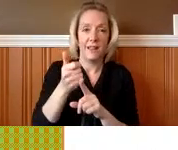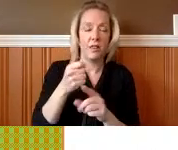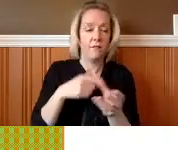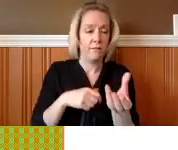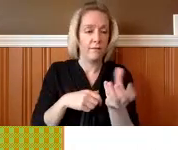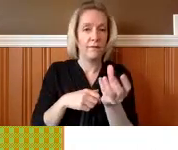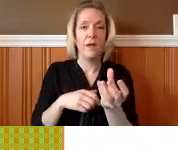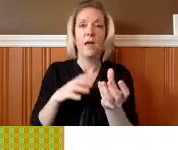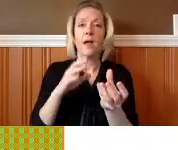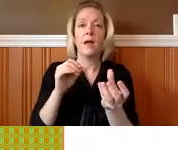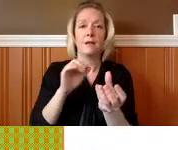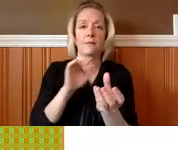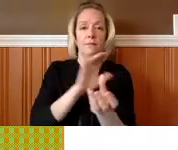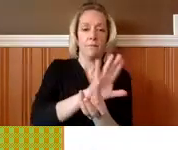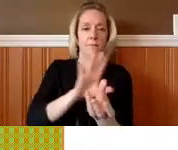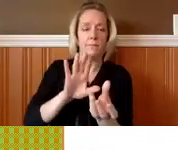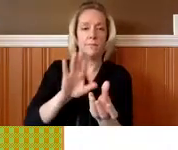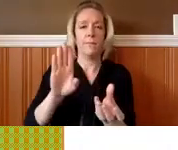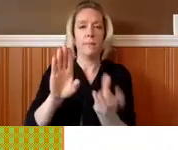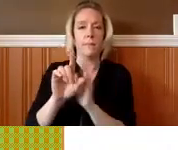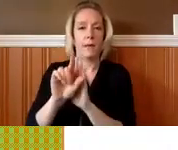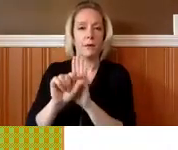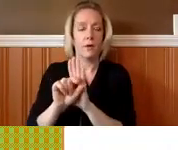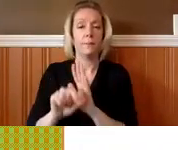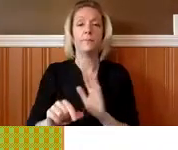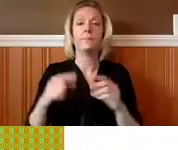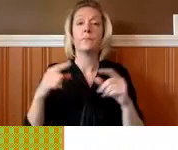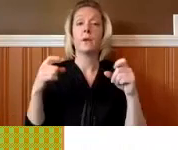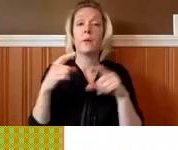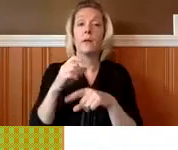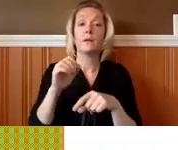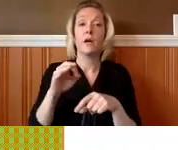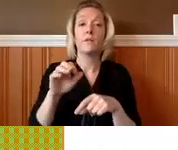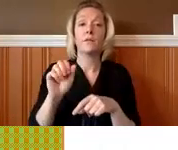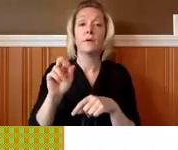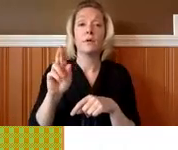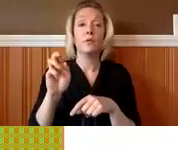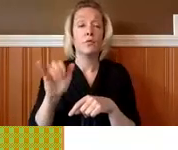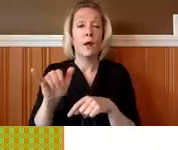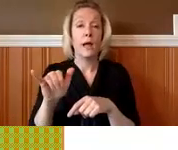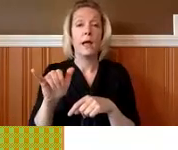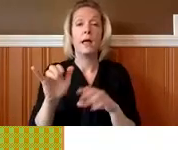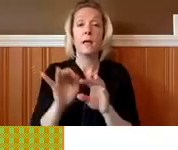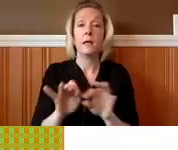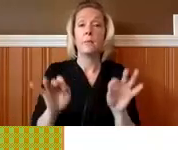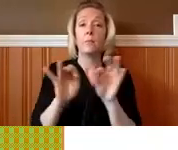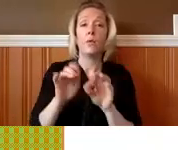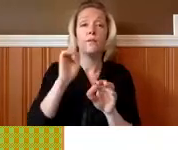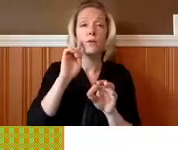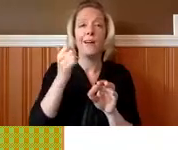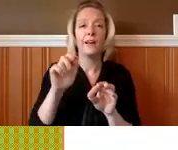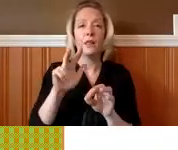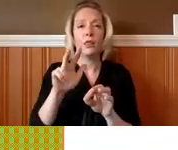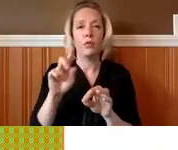of how we're presenting this? And complexity of array comes into account when our materials are three-dimensional, when we're